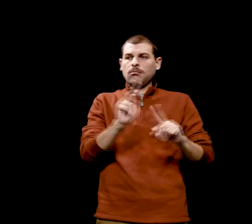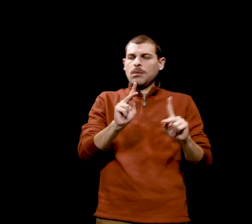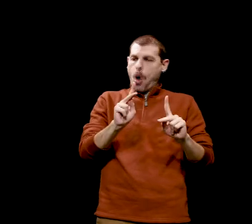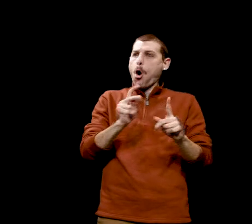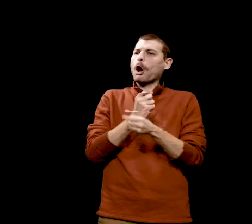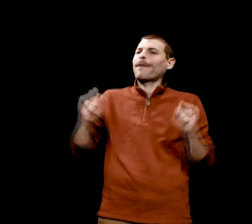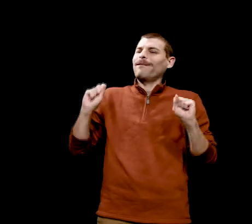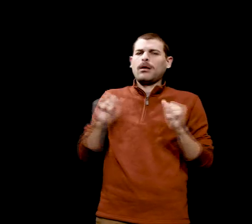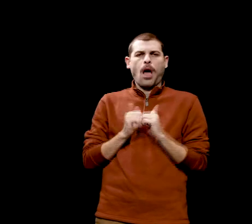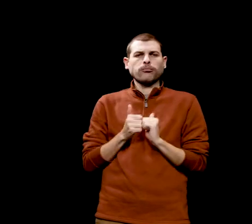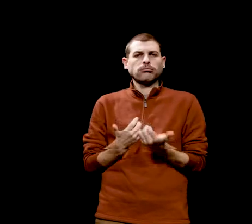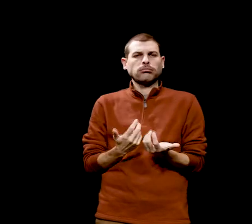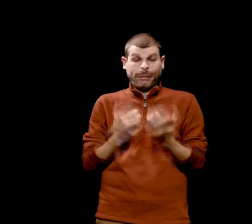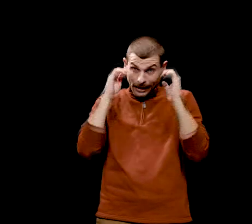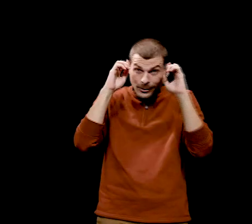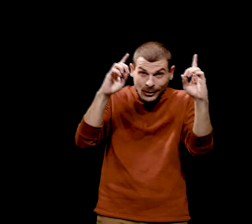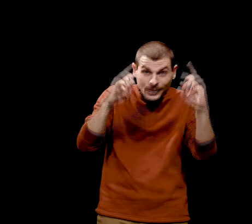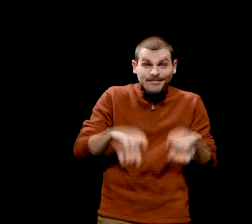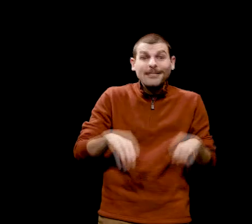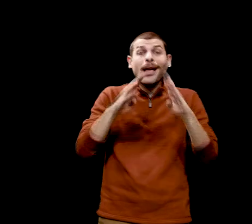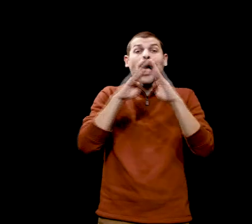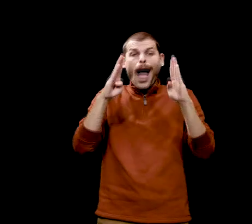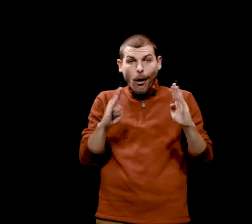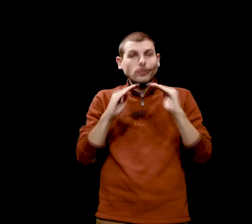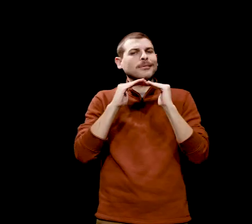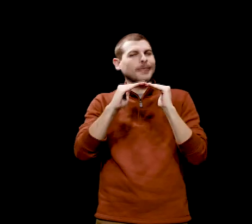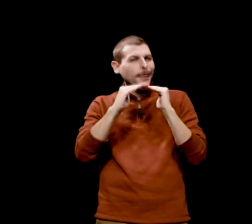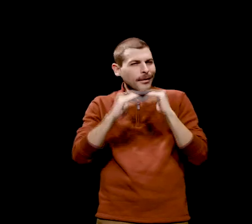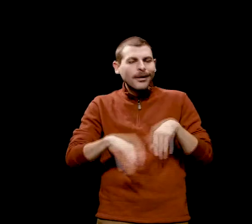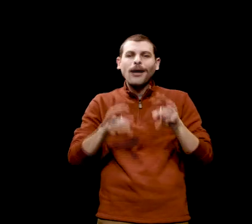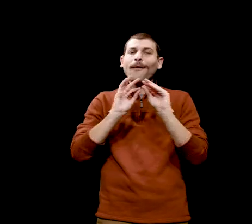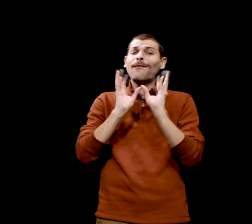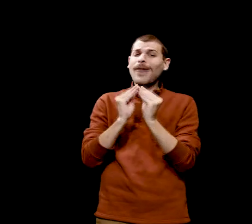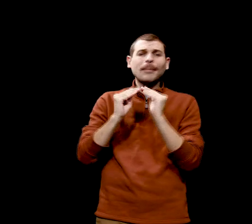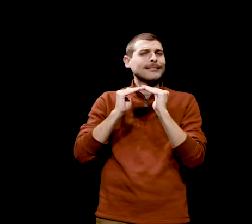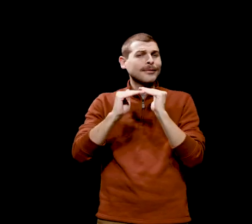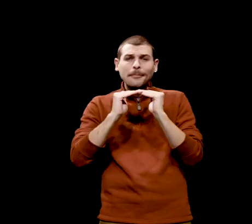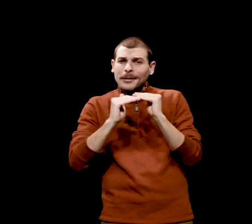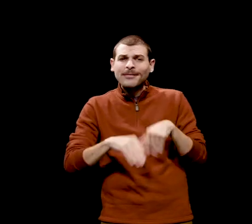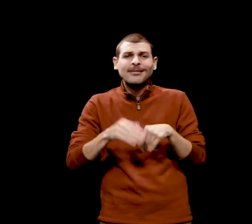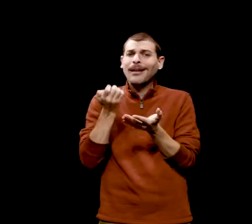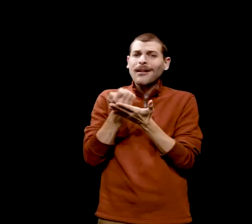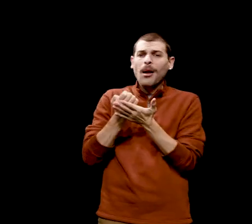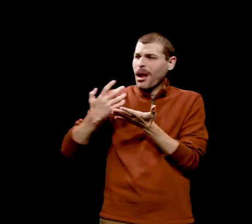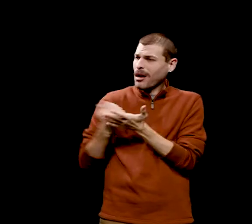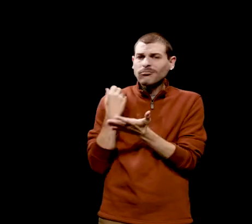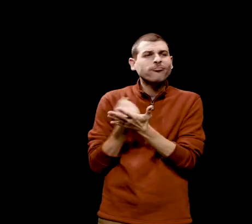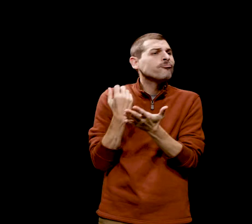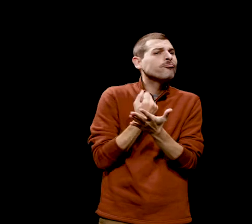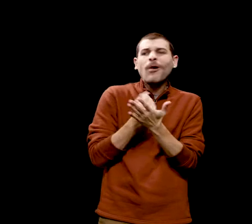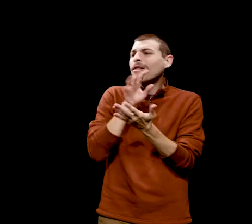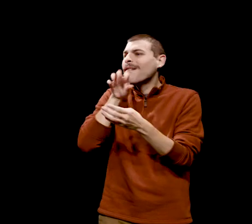increasing educational opportunities, housing stability, family stability, economic prosperity opportunities,